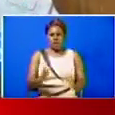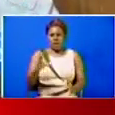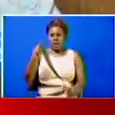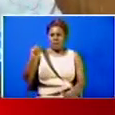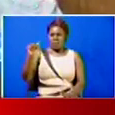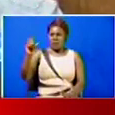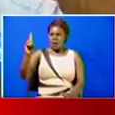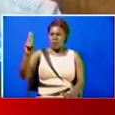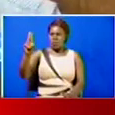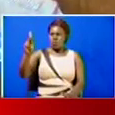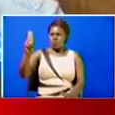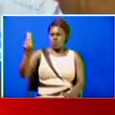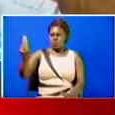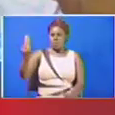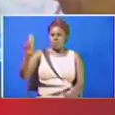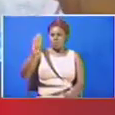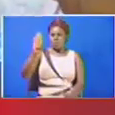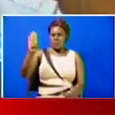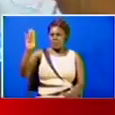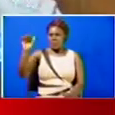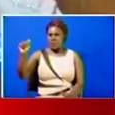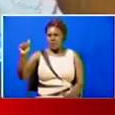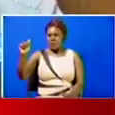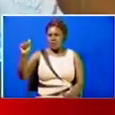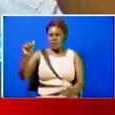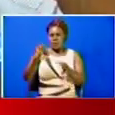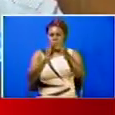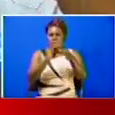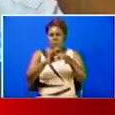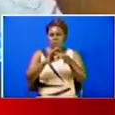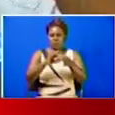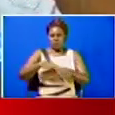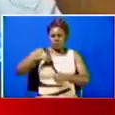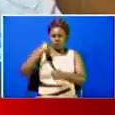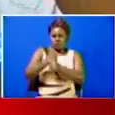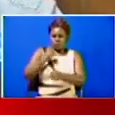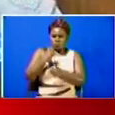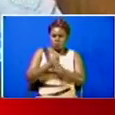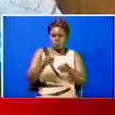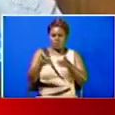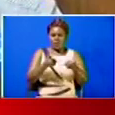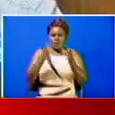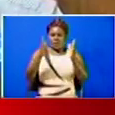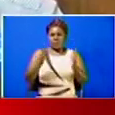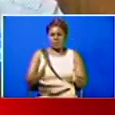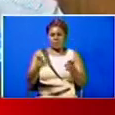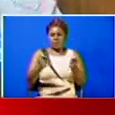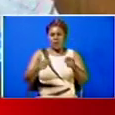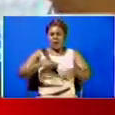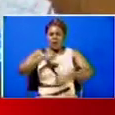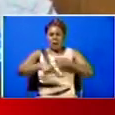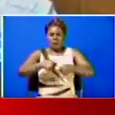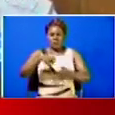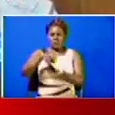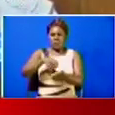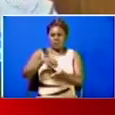Architect Daniel Manduku, DBA, corporate architect, to perform the duties of the managing director on an acting